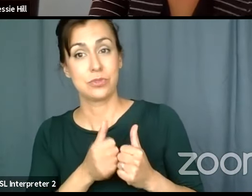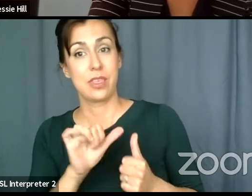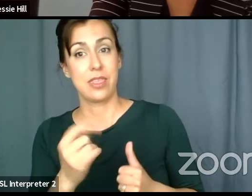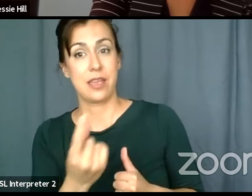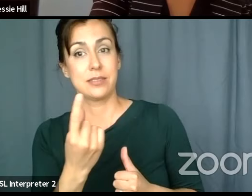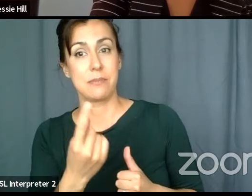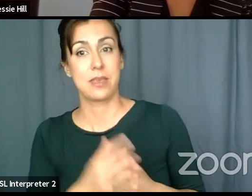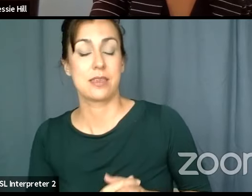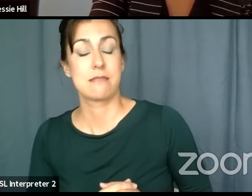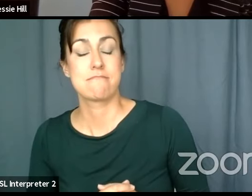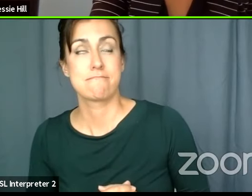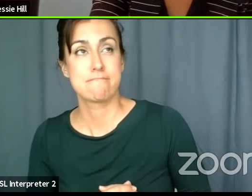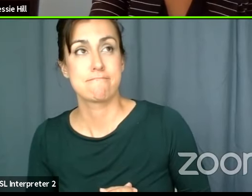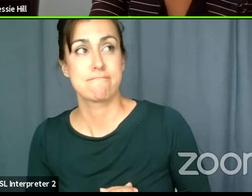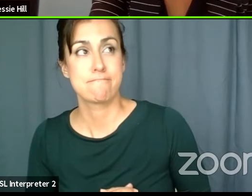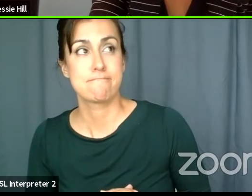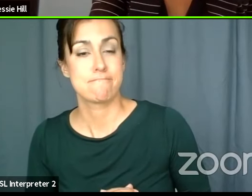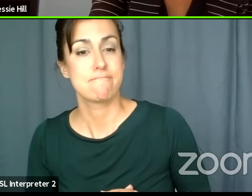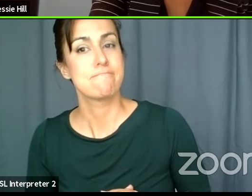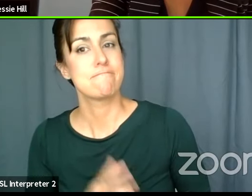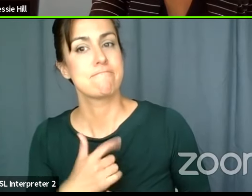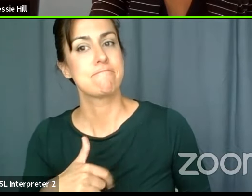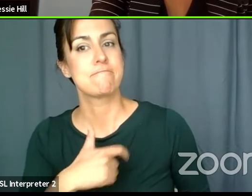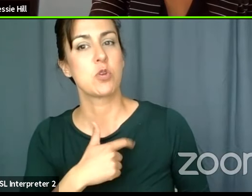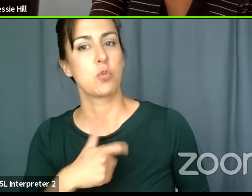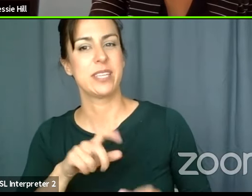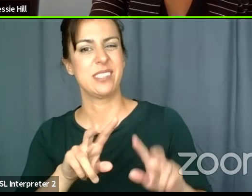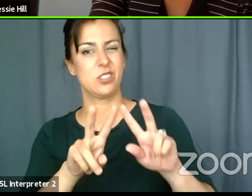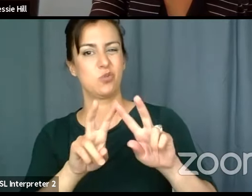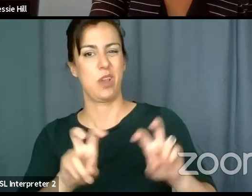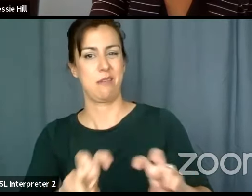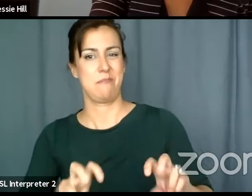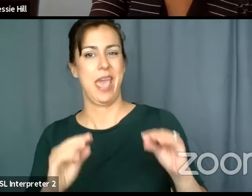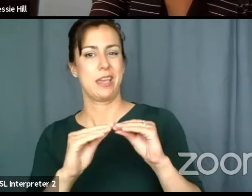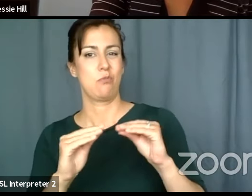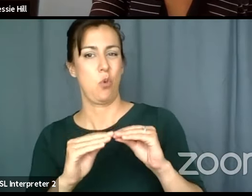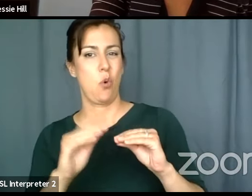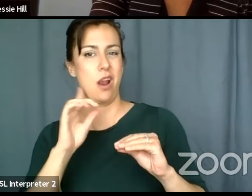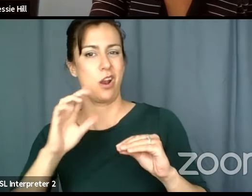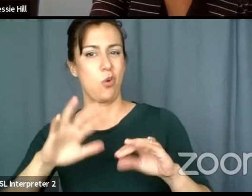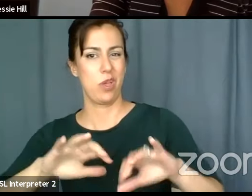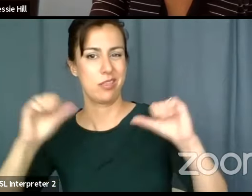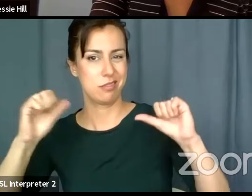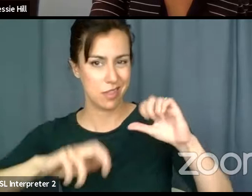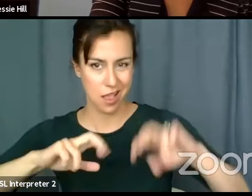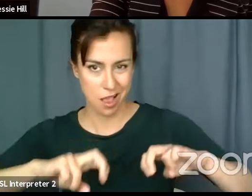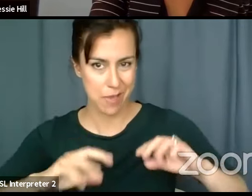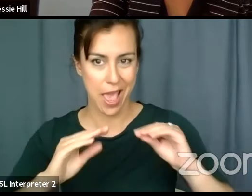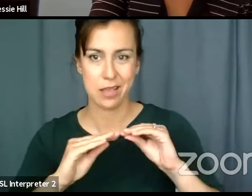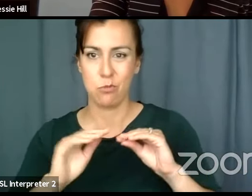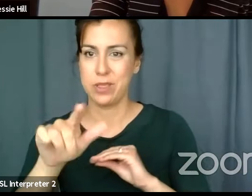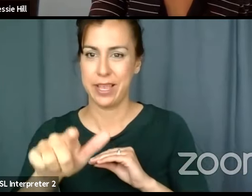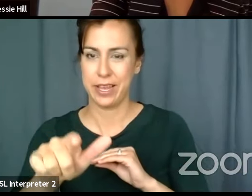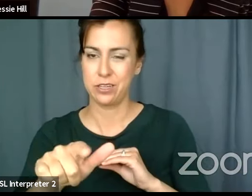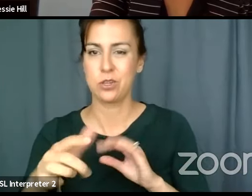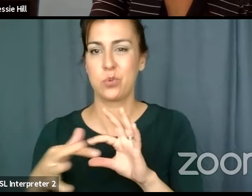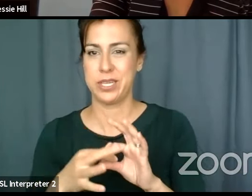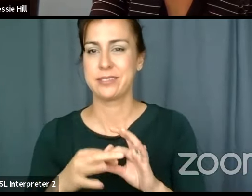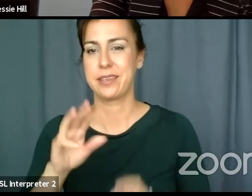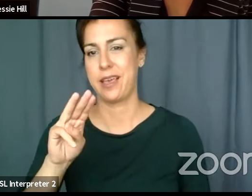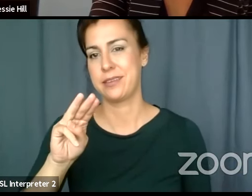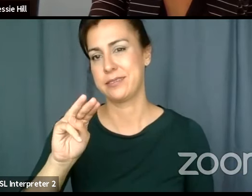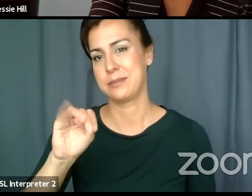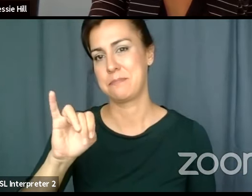think deserves to be unpacked, and we'll unpack that in a little bit when we talk about militarization and the ways in